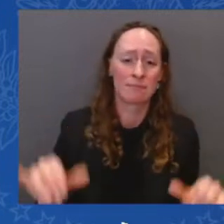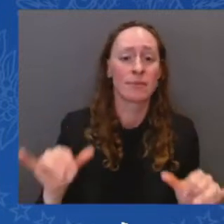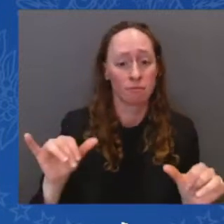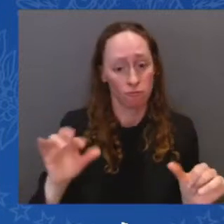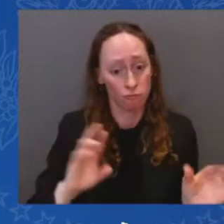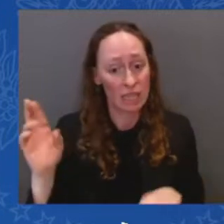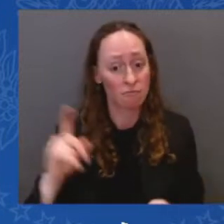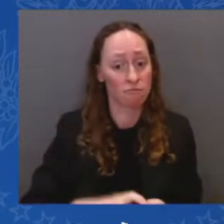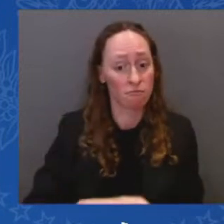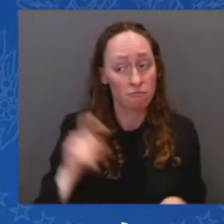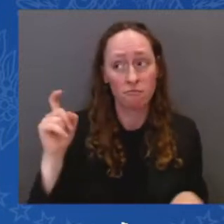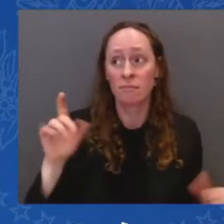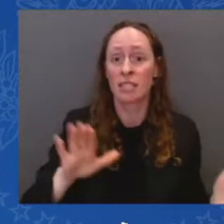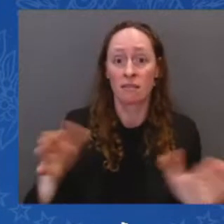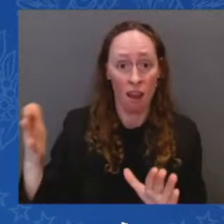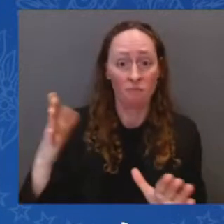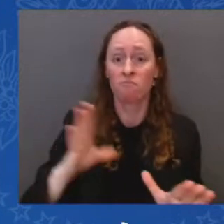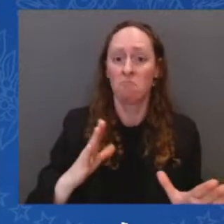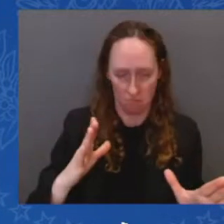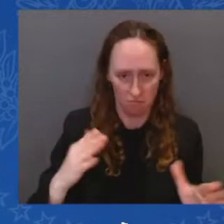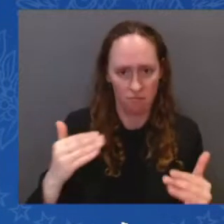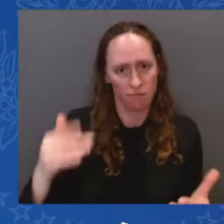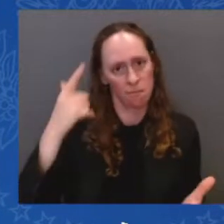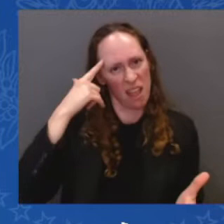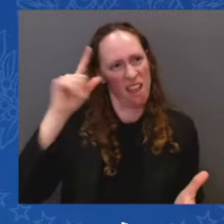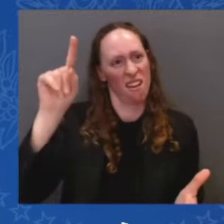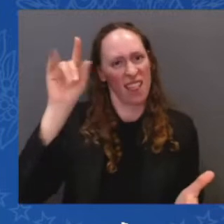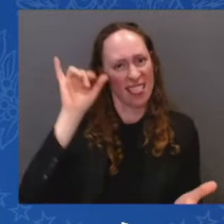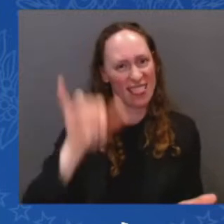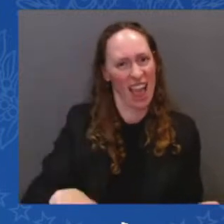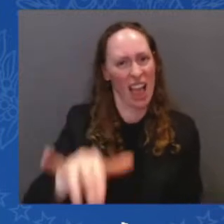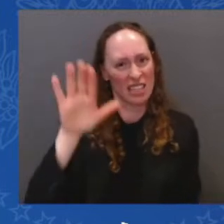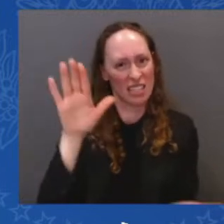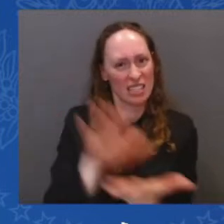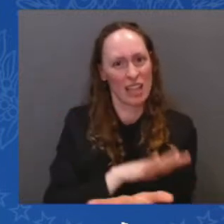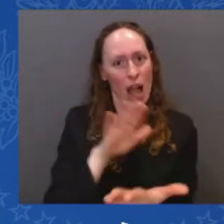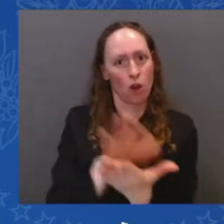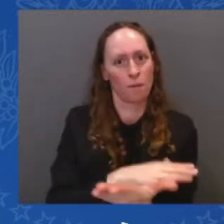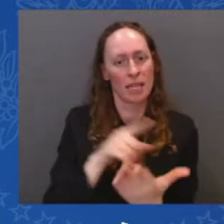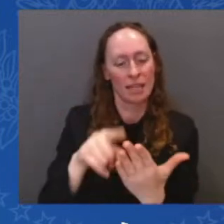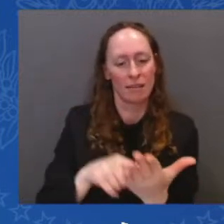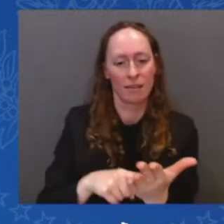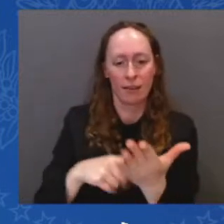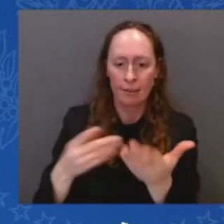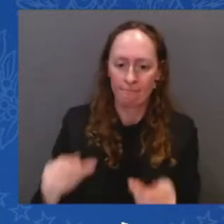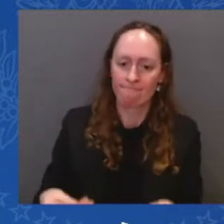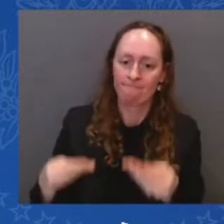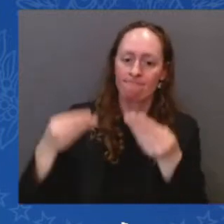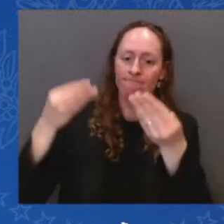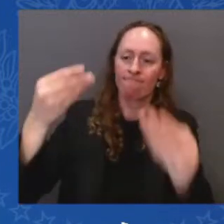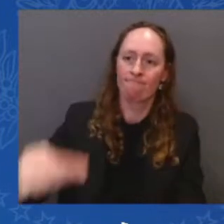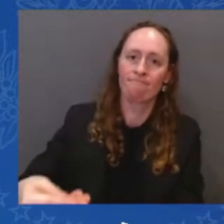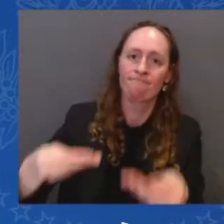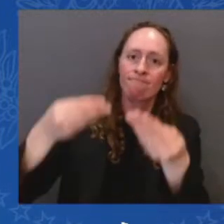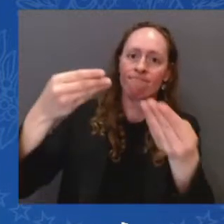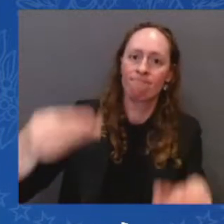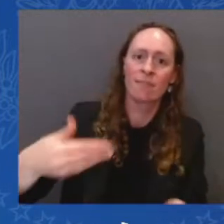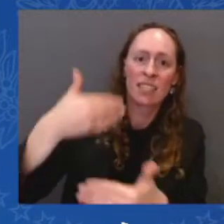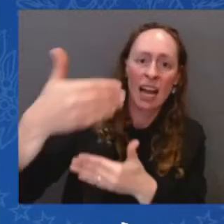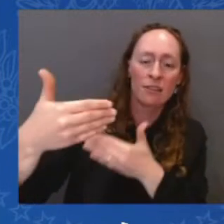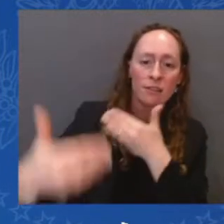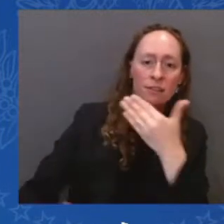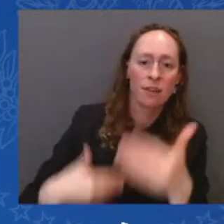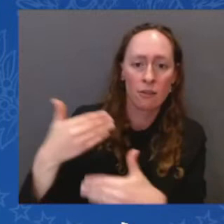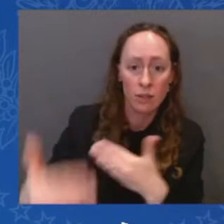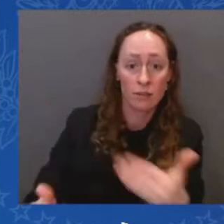next generation. So it is that document that gives ultimate purpose to our death. The motto